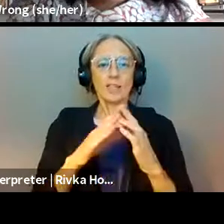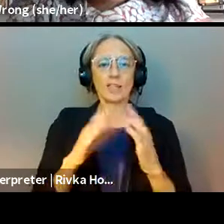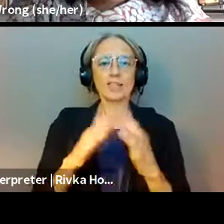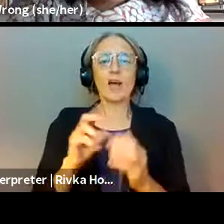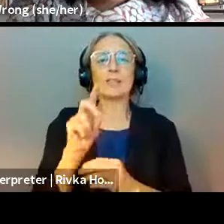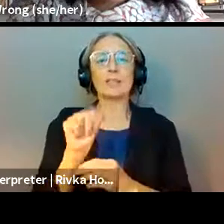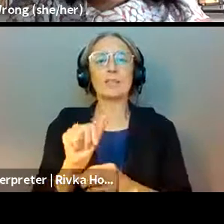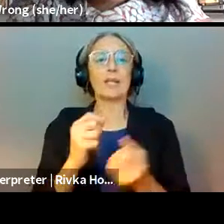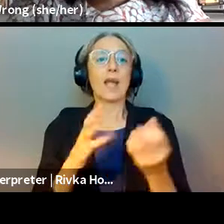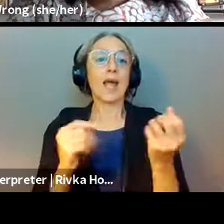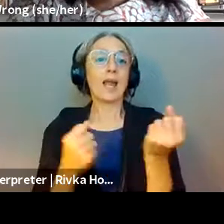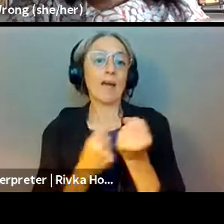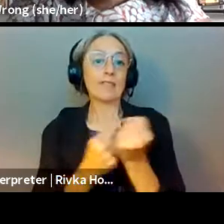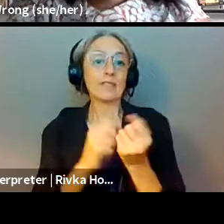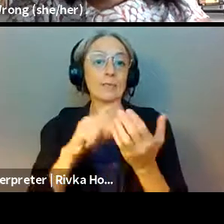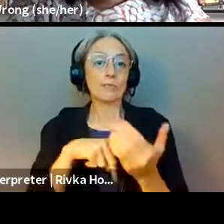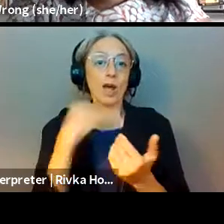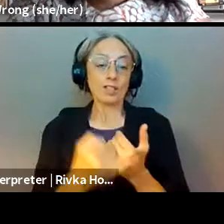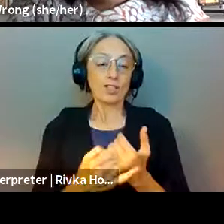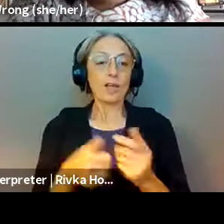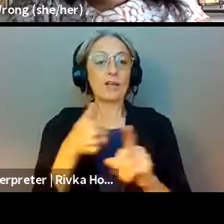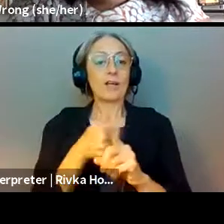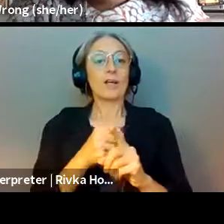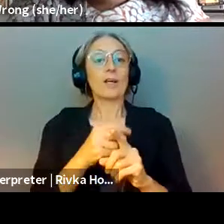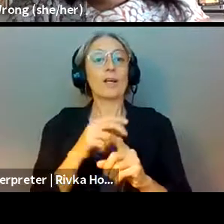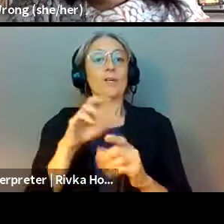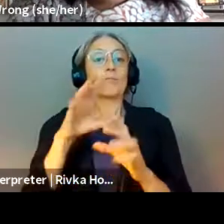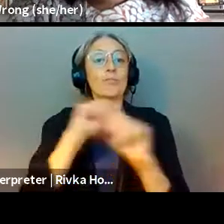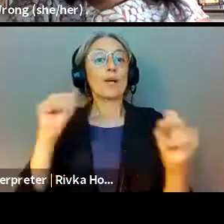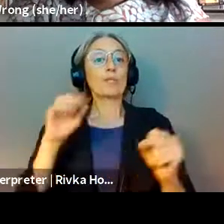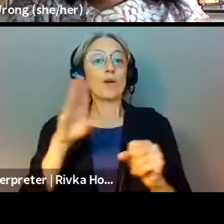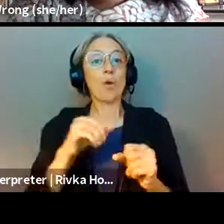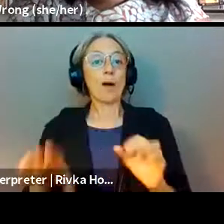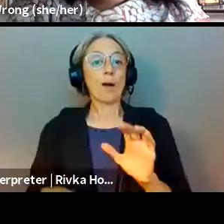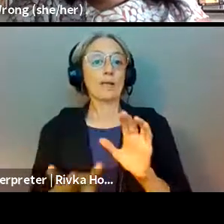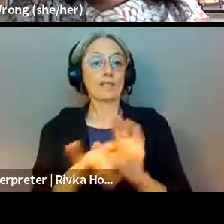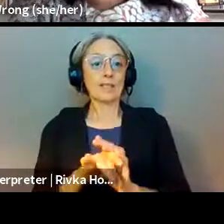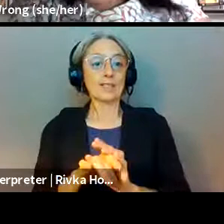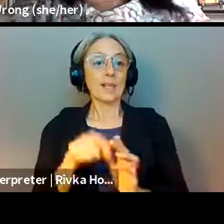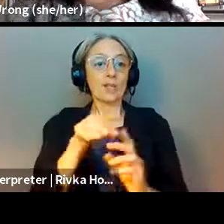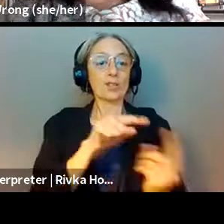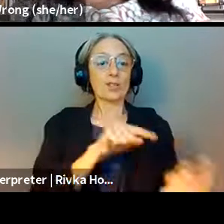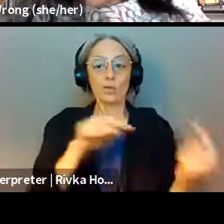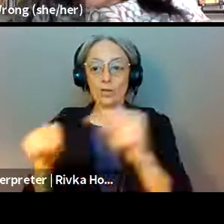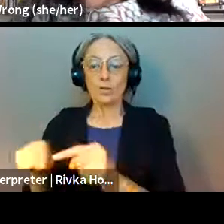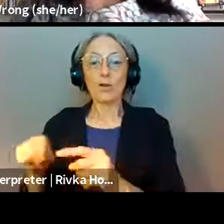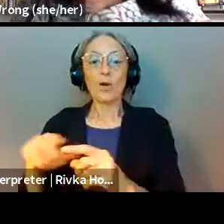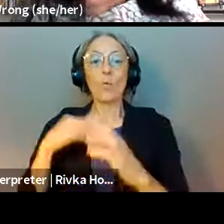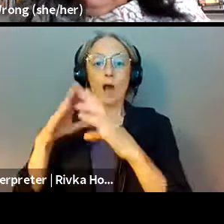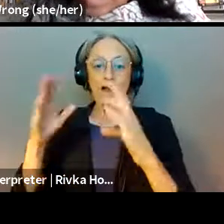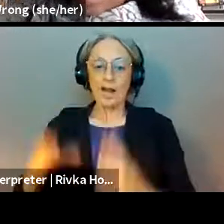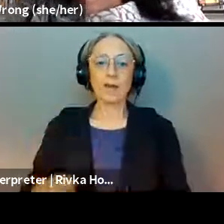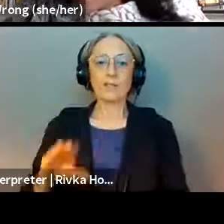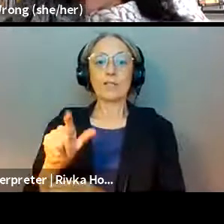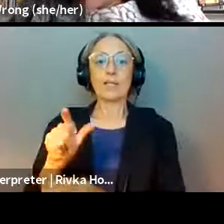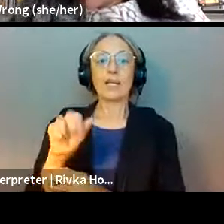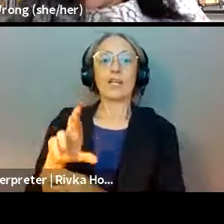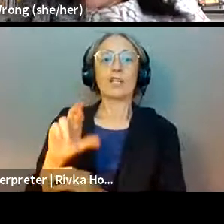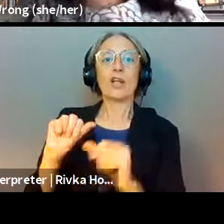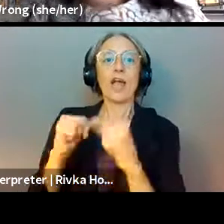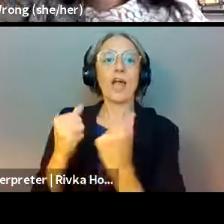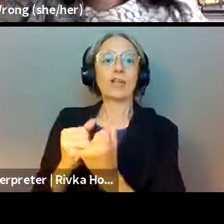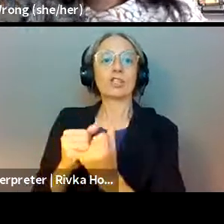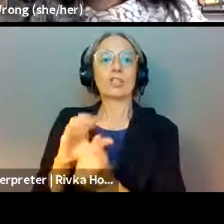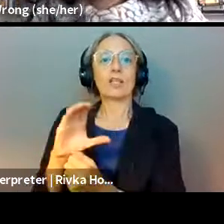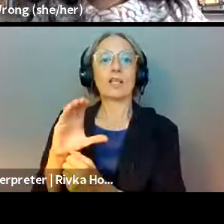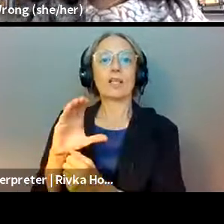Project and was President Obama's designee to the White House Interagency Council on Women